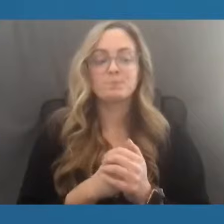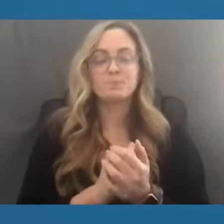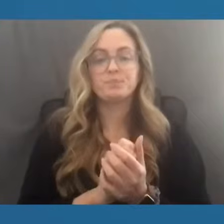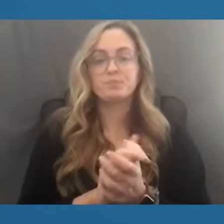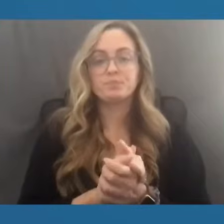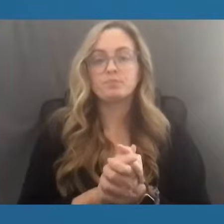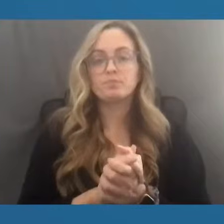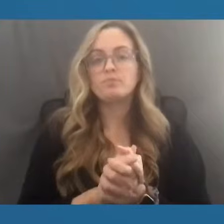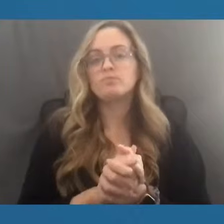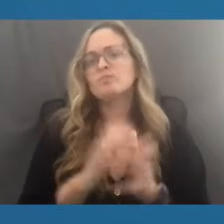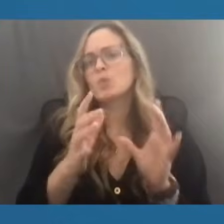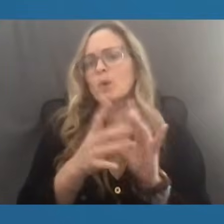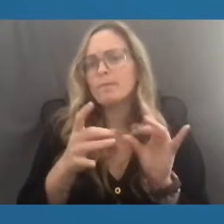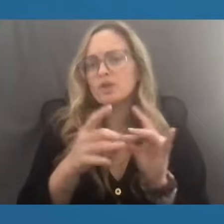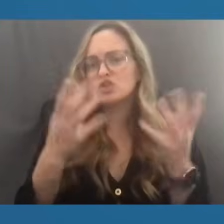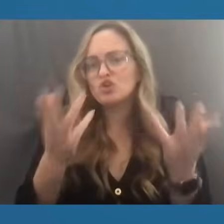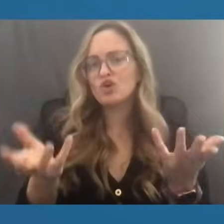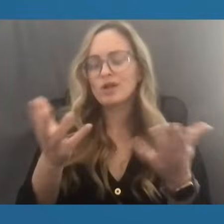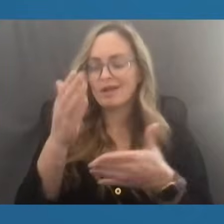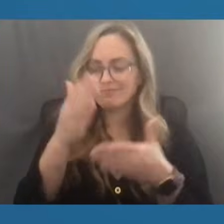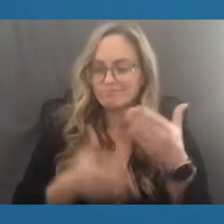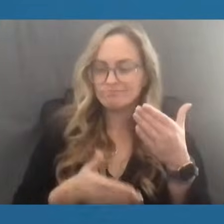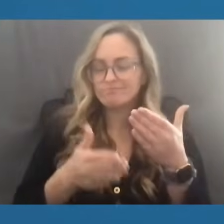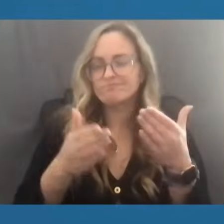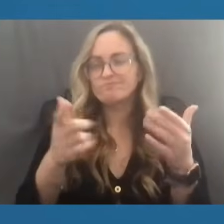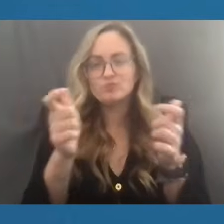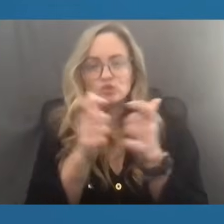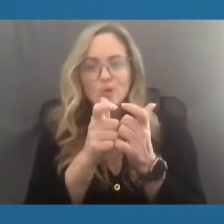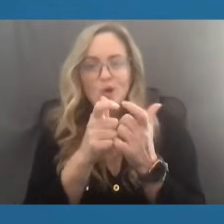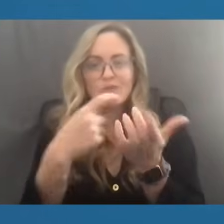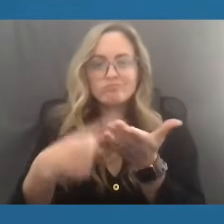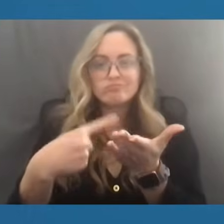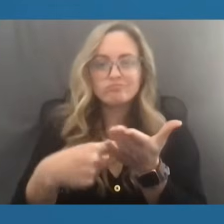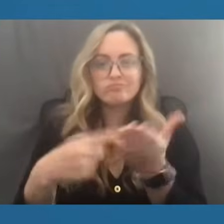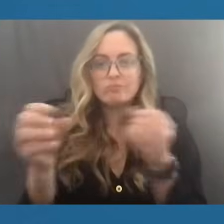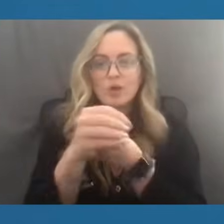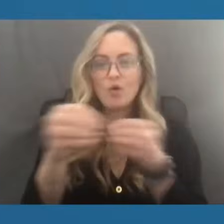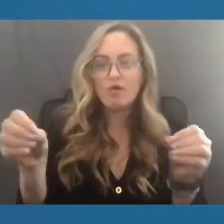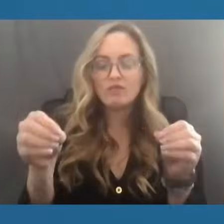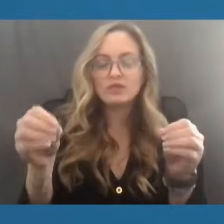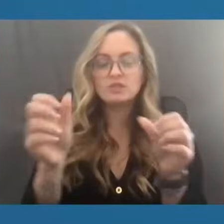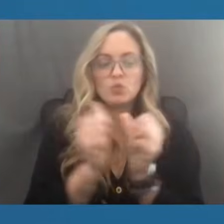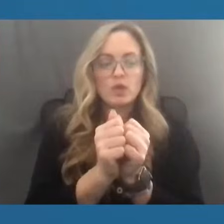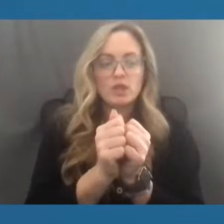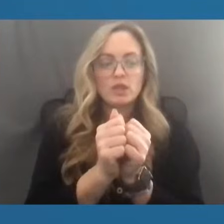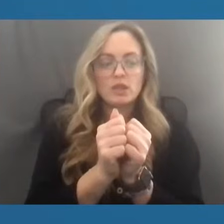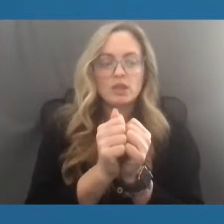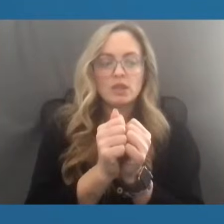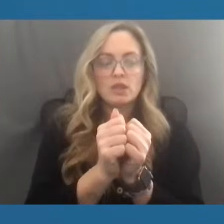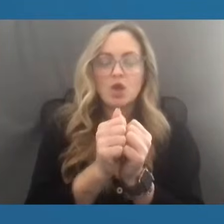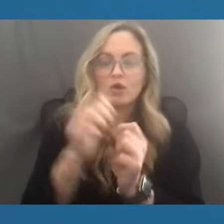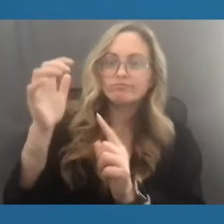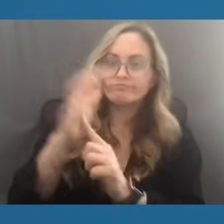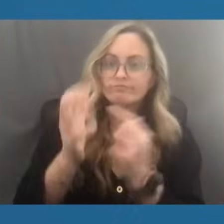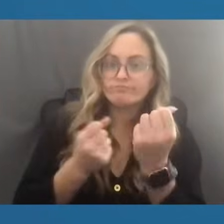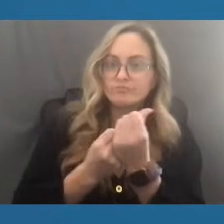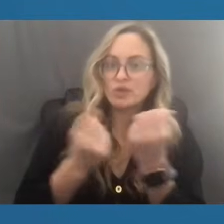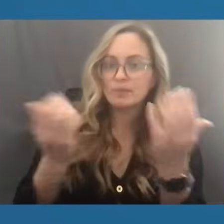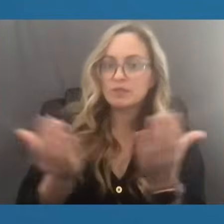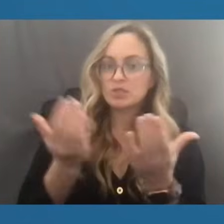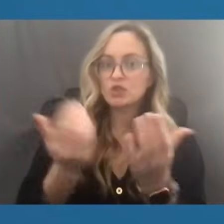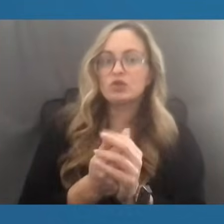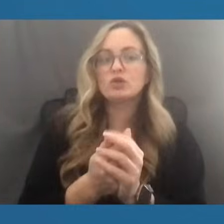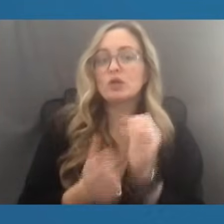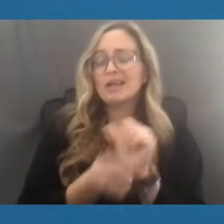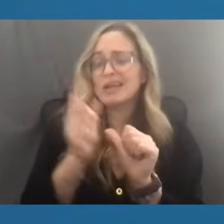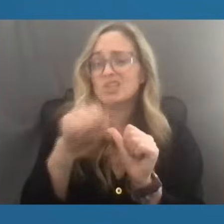As I mentioned, I just wrapped up a small conversation in my office with our champions here, and each one of